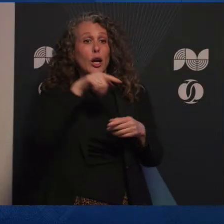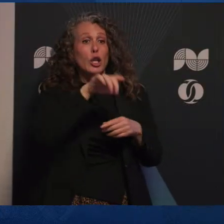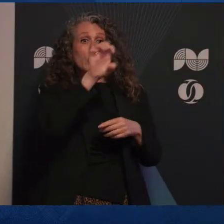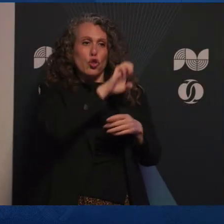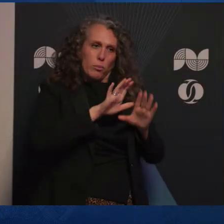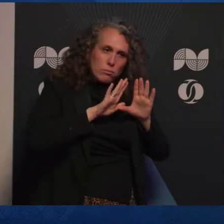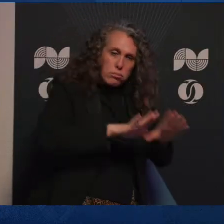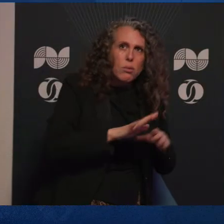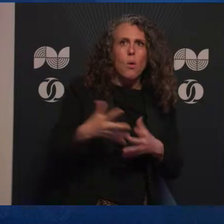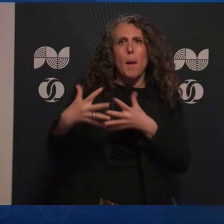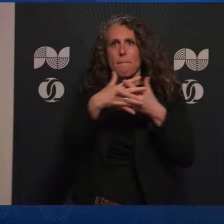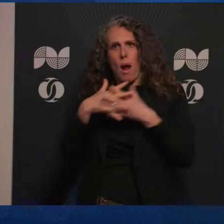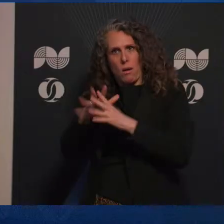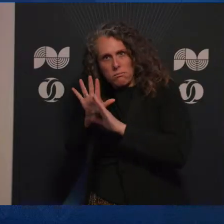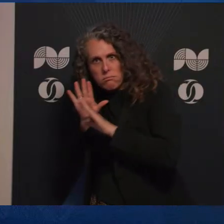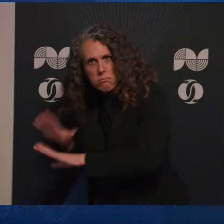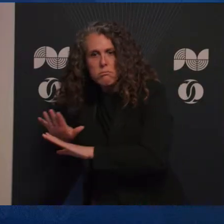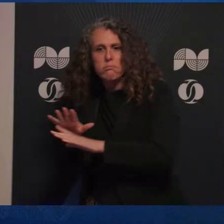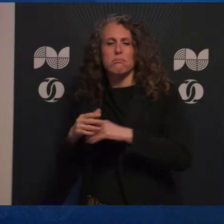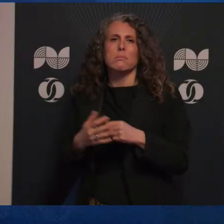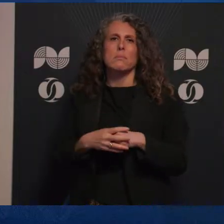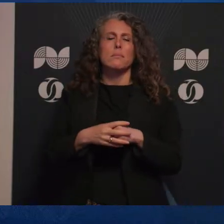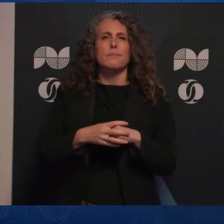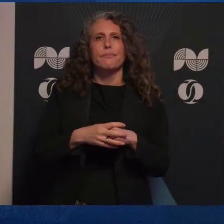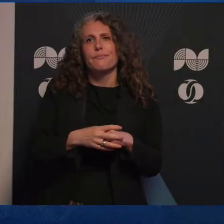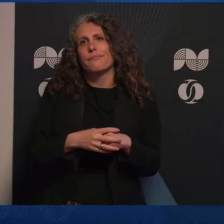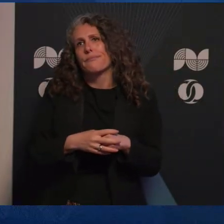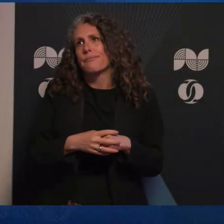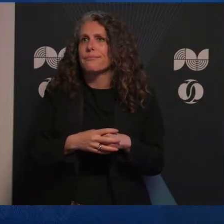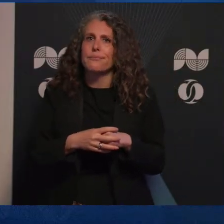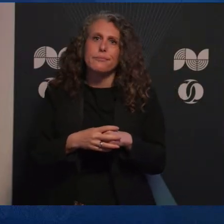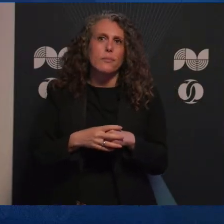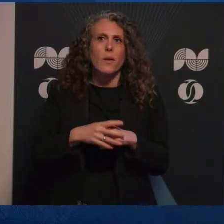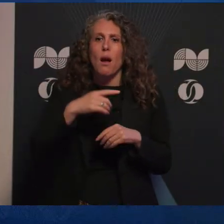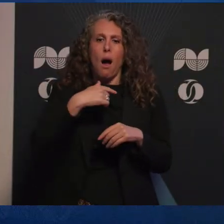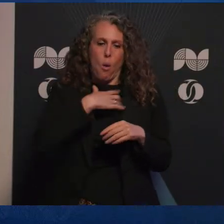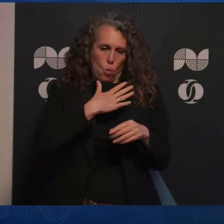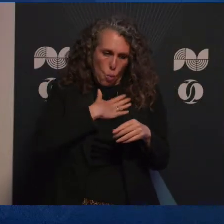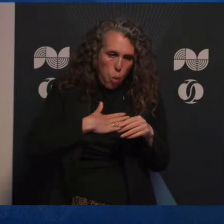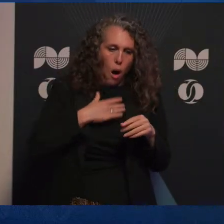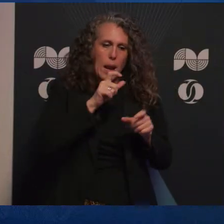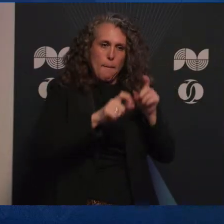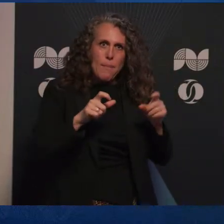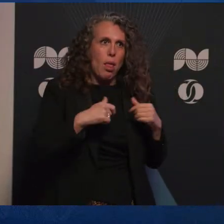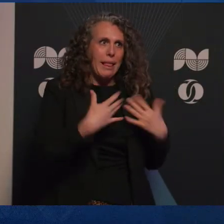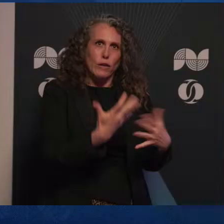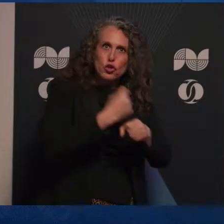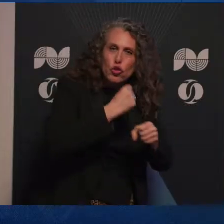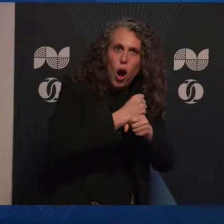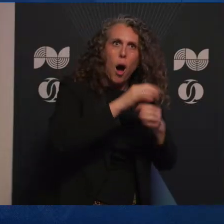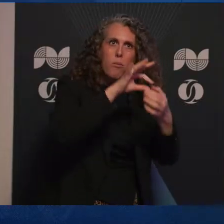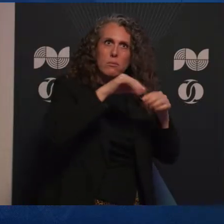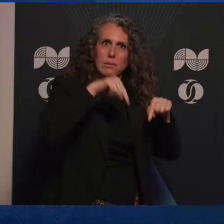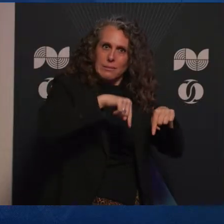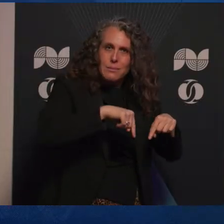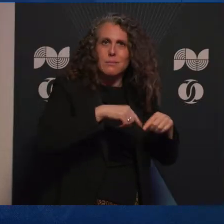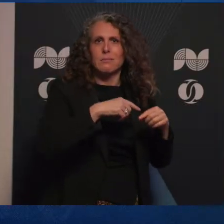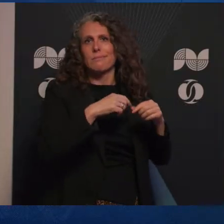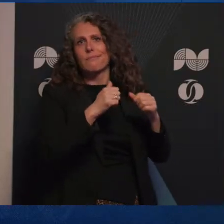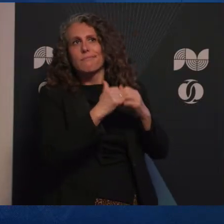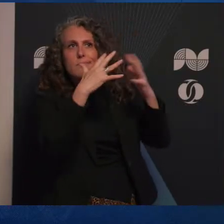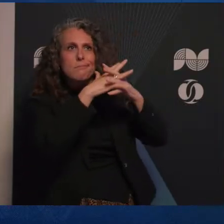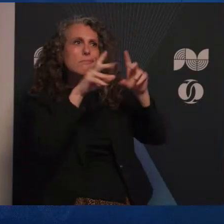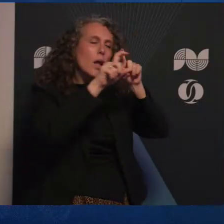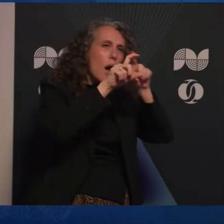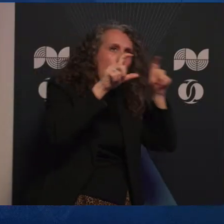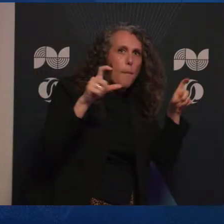It's about localization of value added, giving preferences to firms and